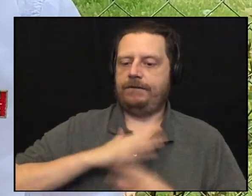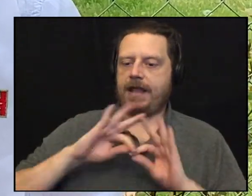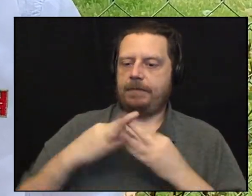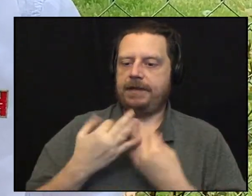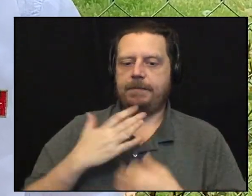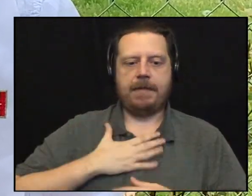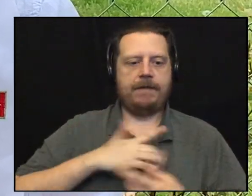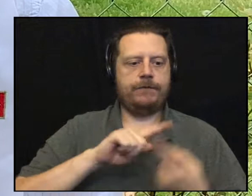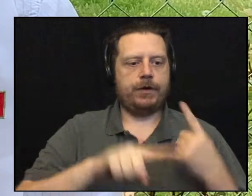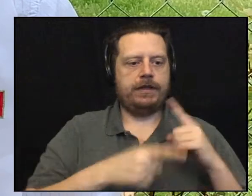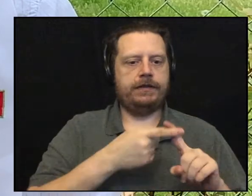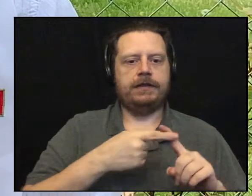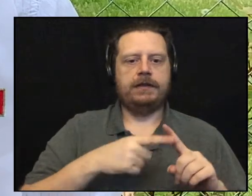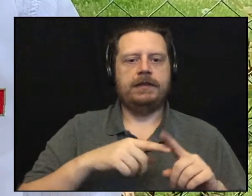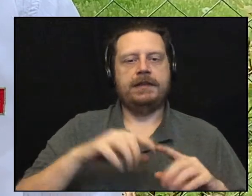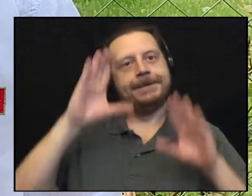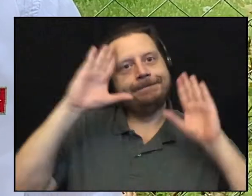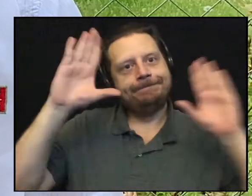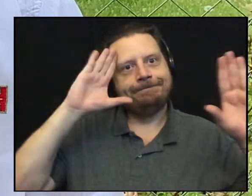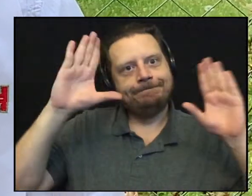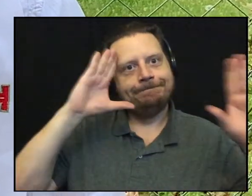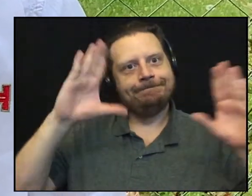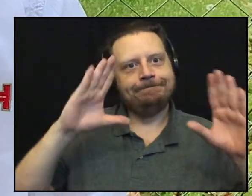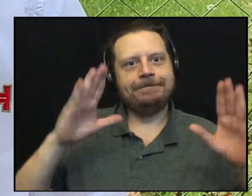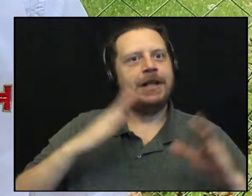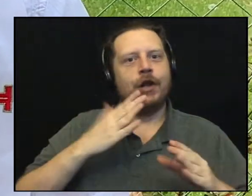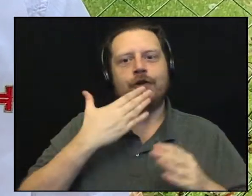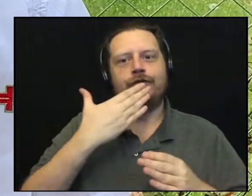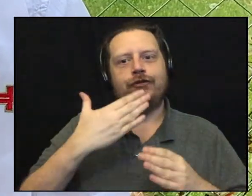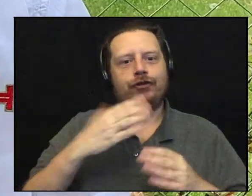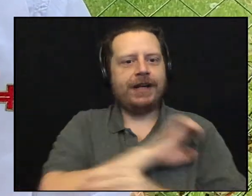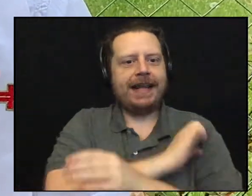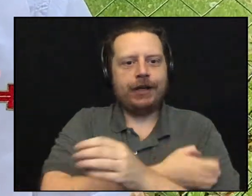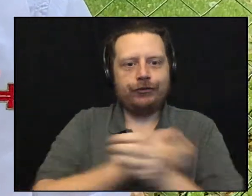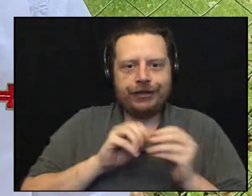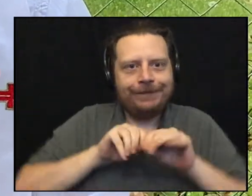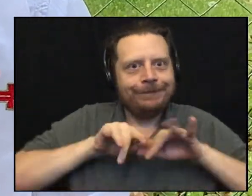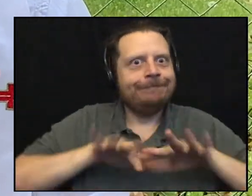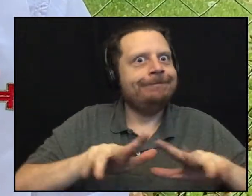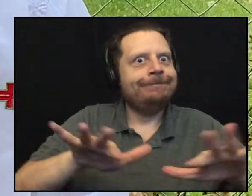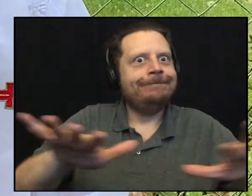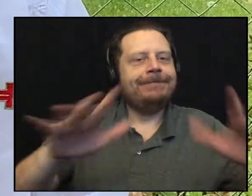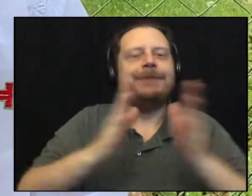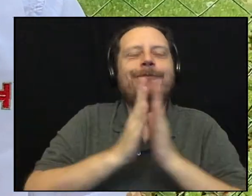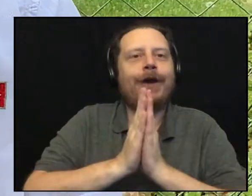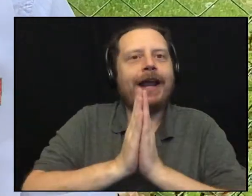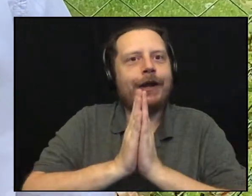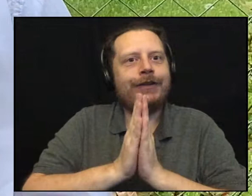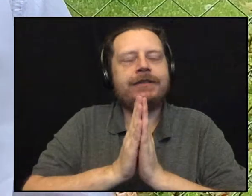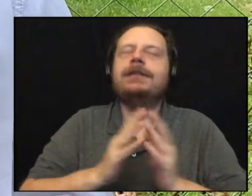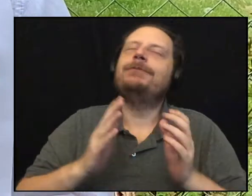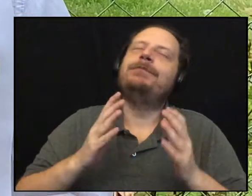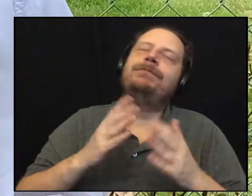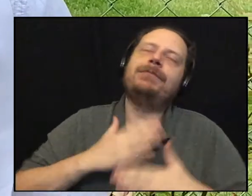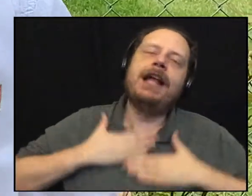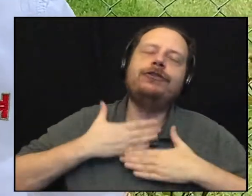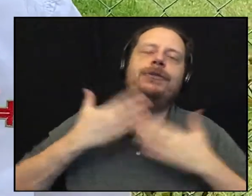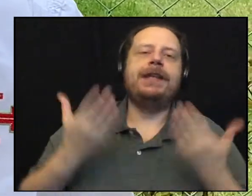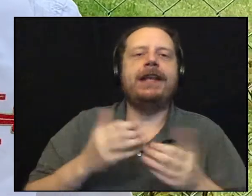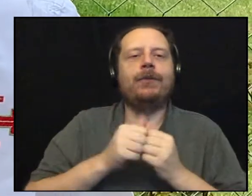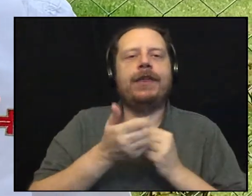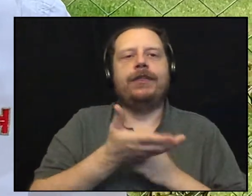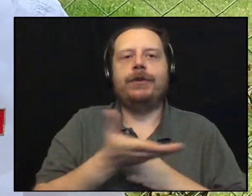I send greetings, good energy, prayers. It is a pleasure to be with you,